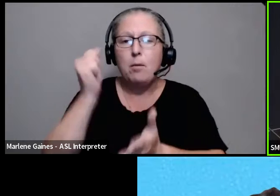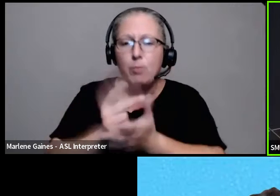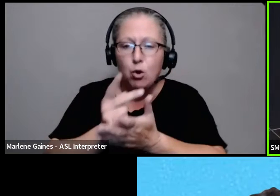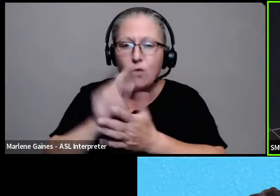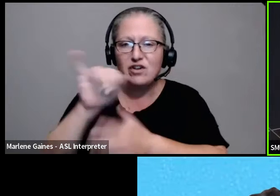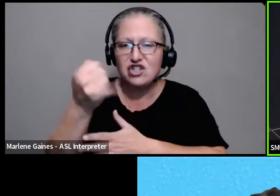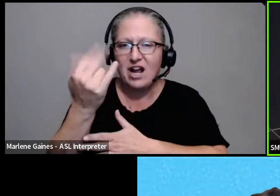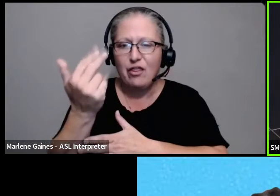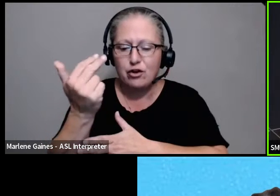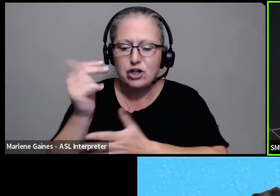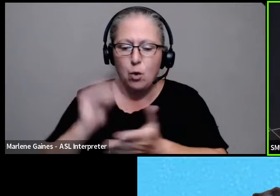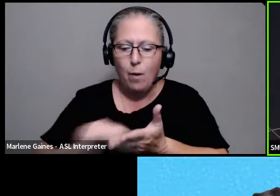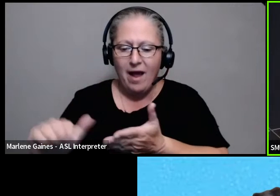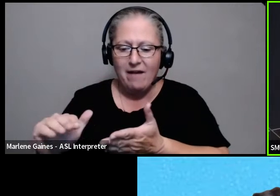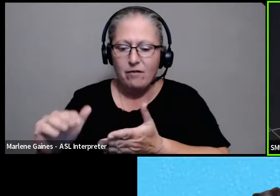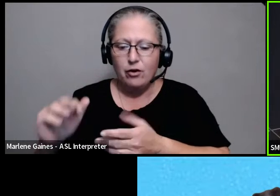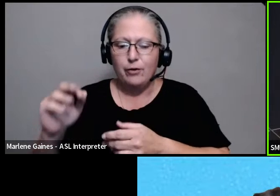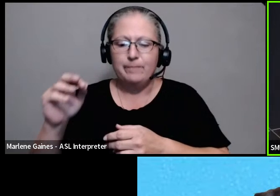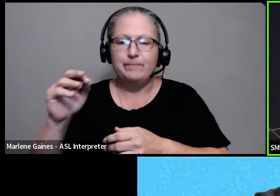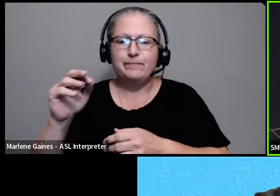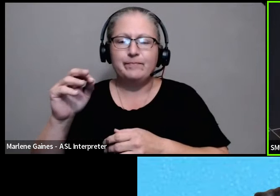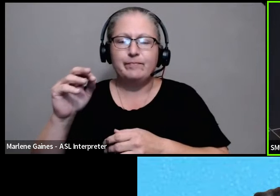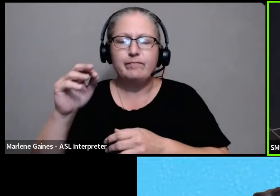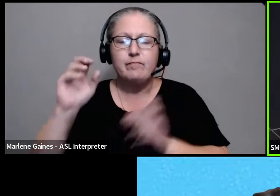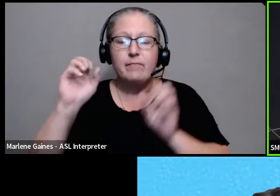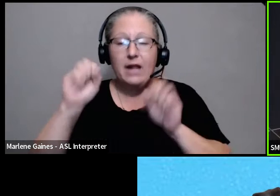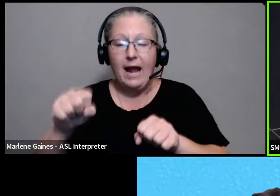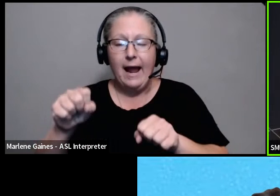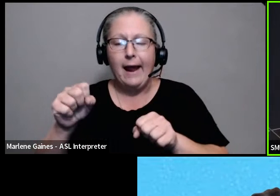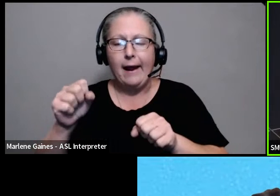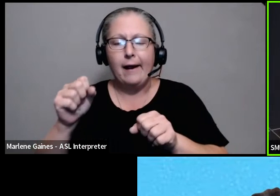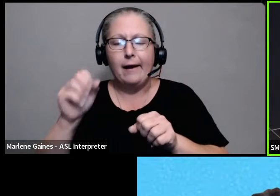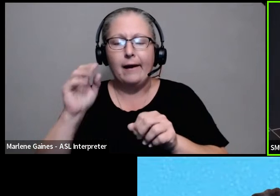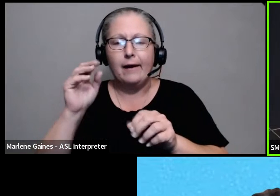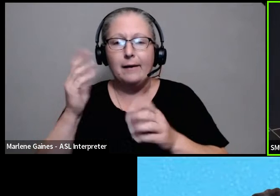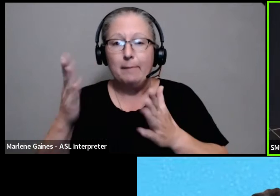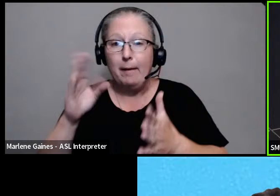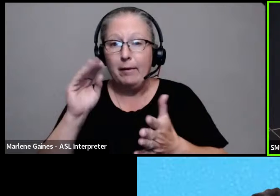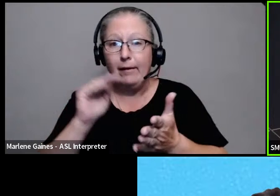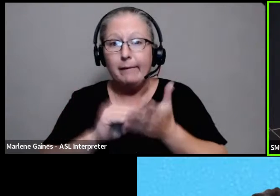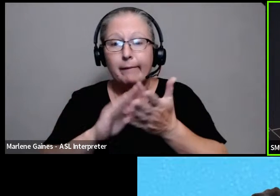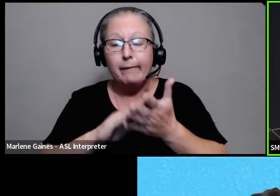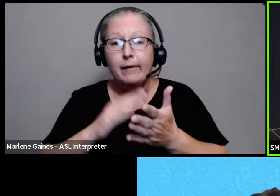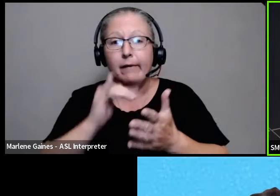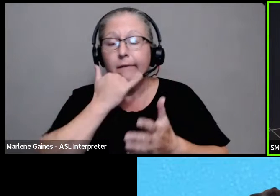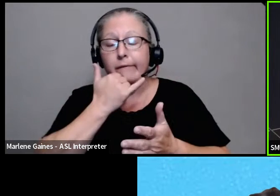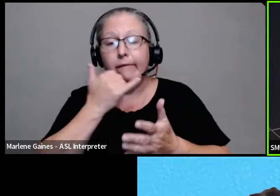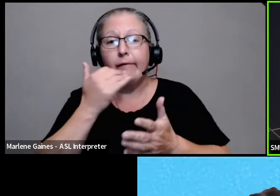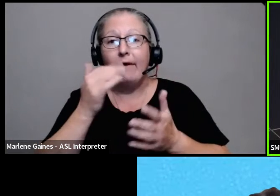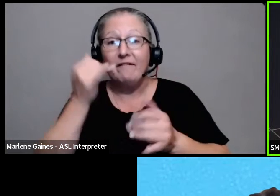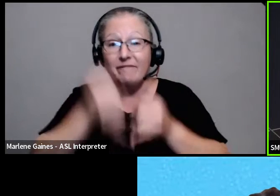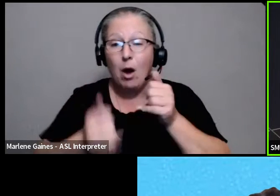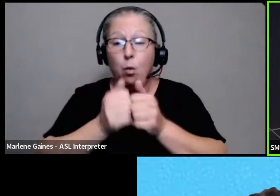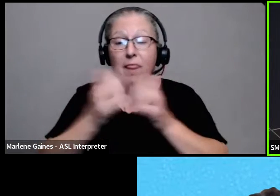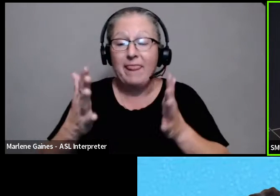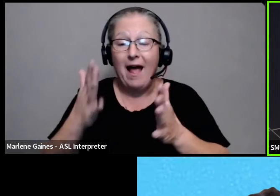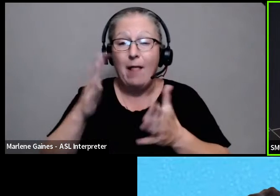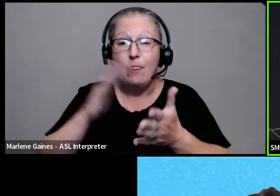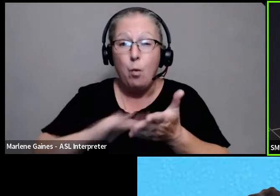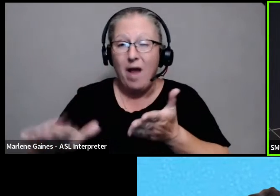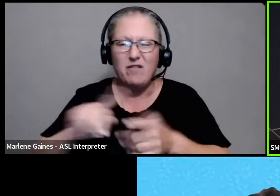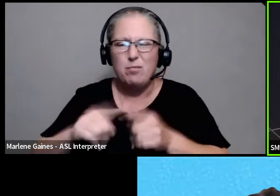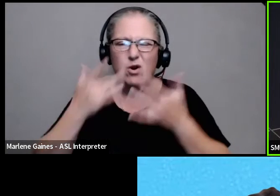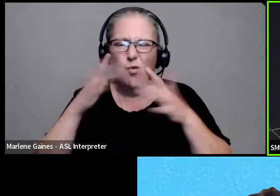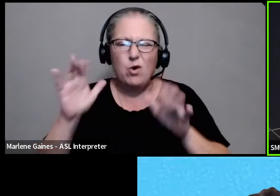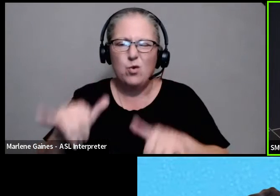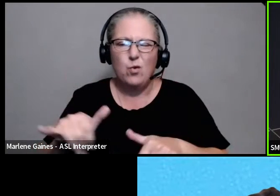waiver. We could have put our things incorrectly and finalized without the waiver, but we were not going to do that.